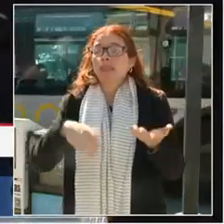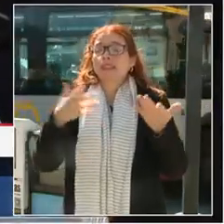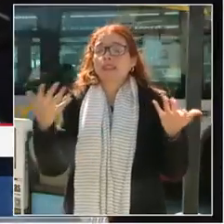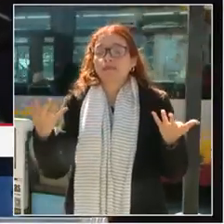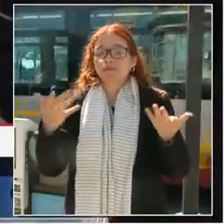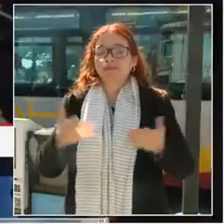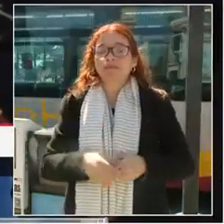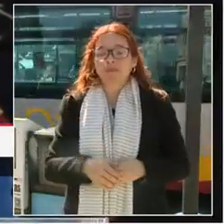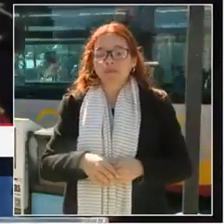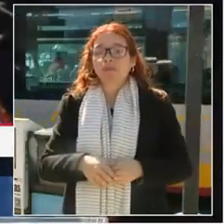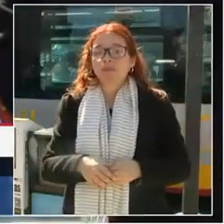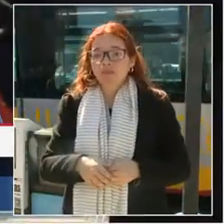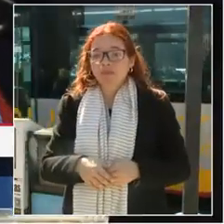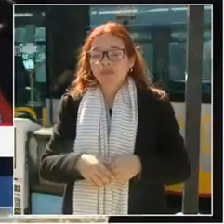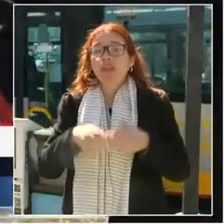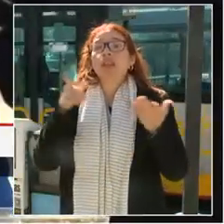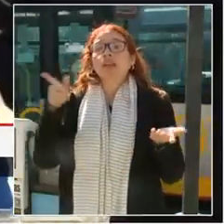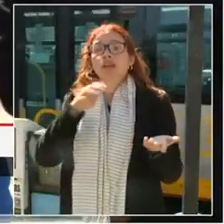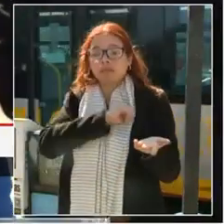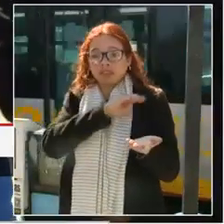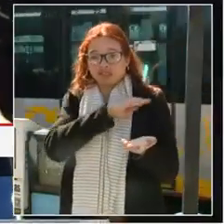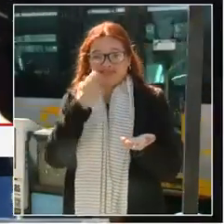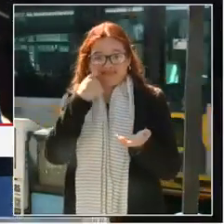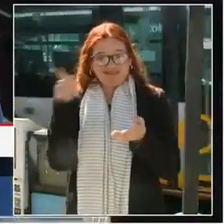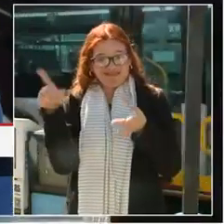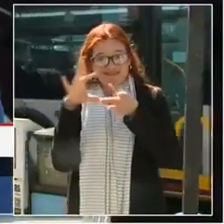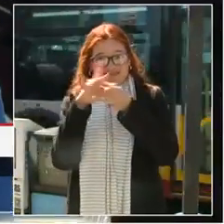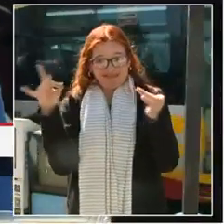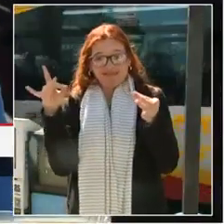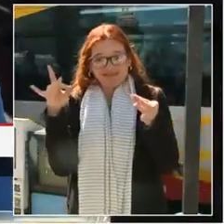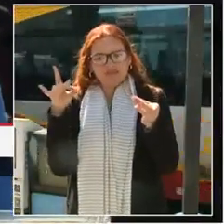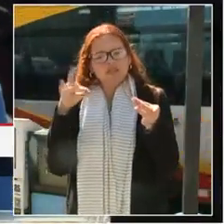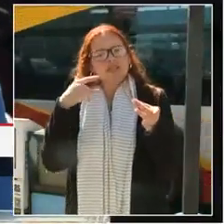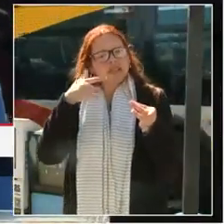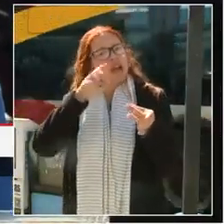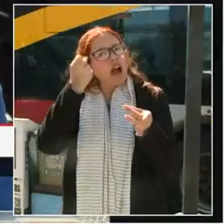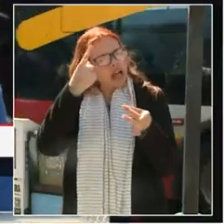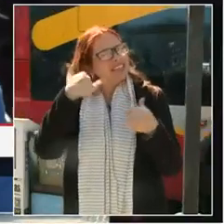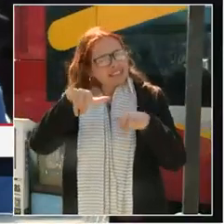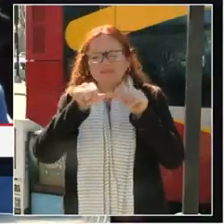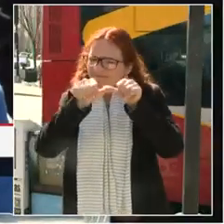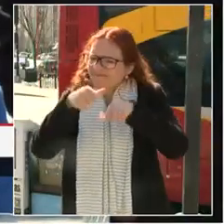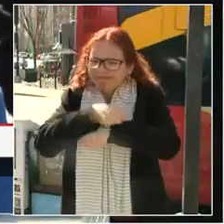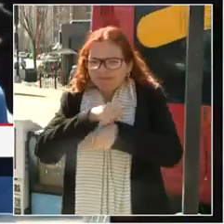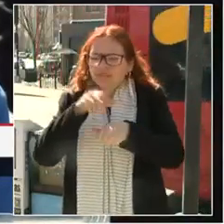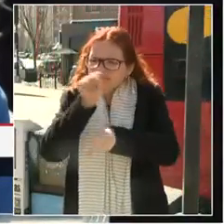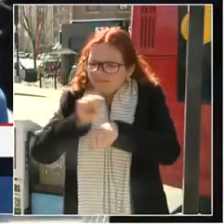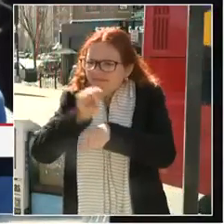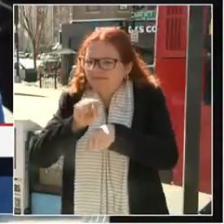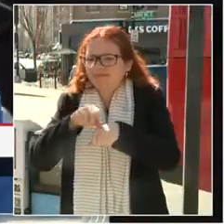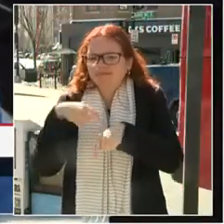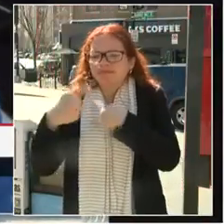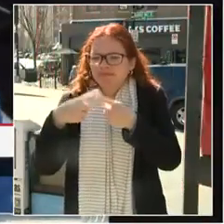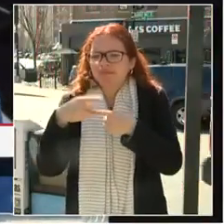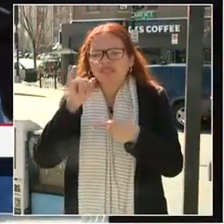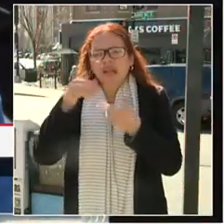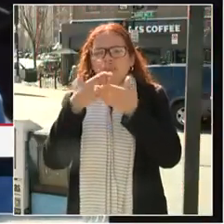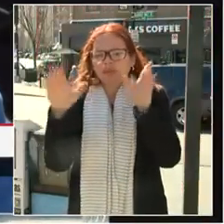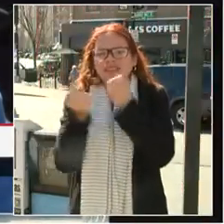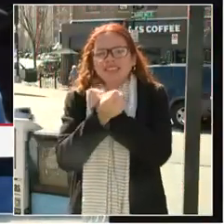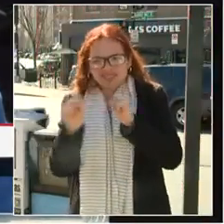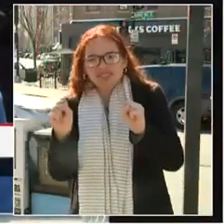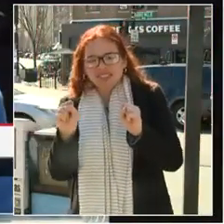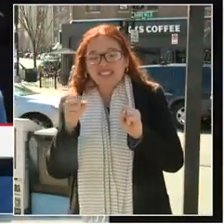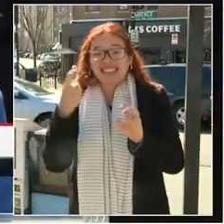The Mayor mentioned in her remarks that, we still have some work to do when it comes to public safety. And at a recent community meeting